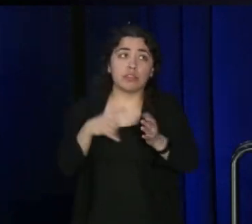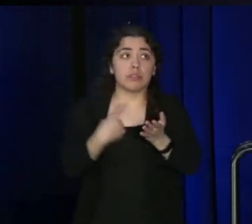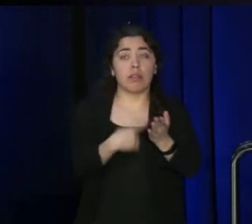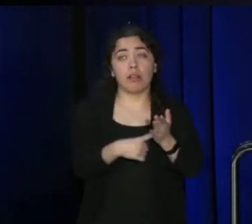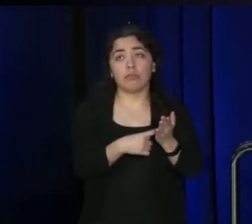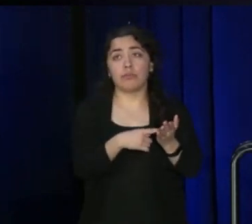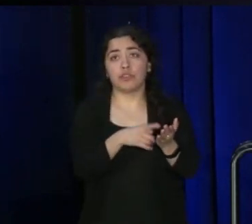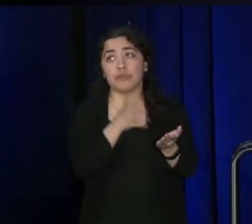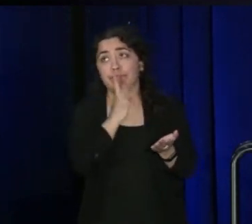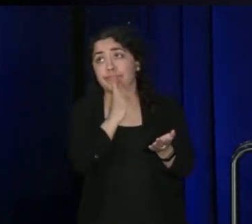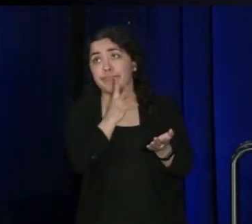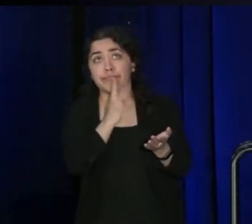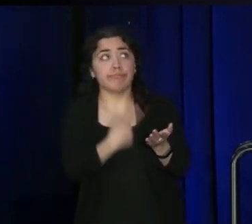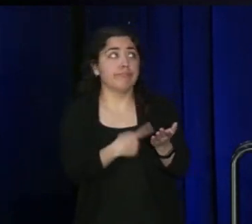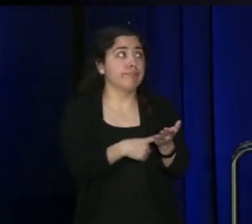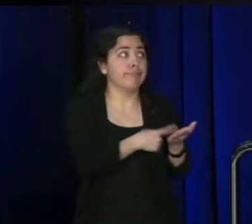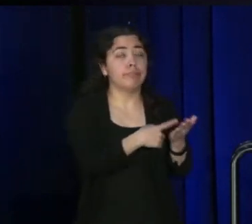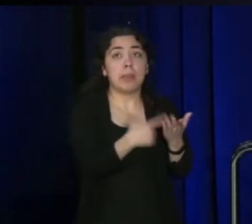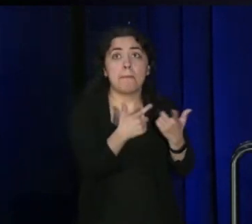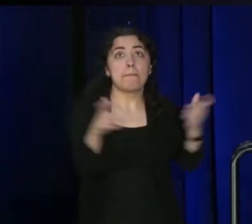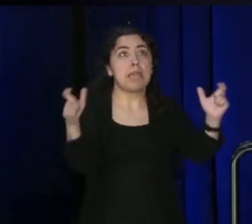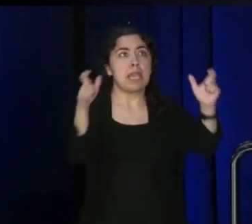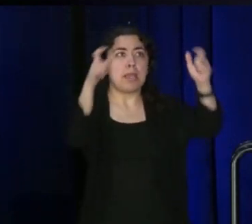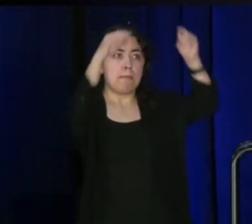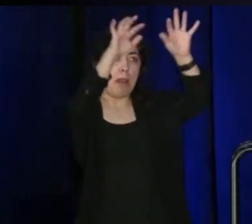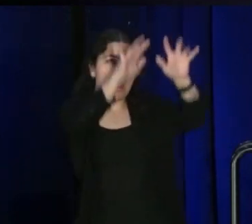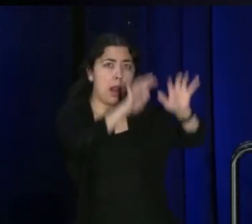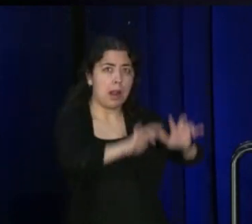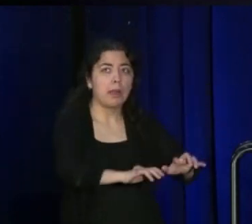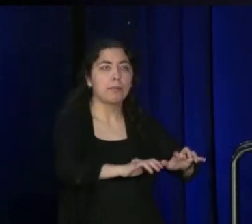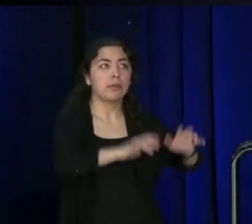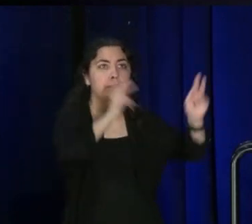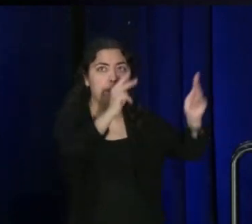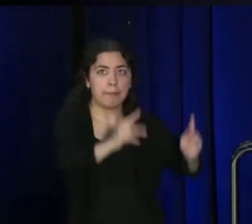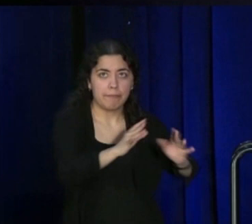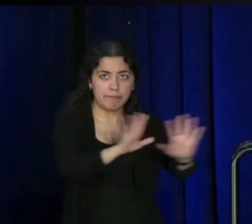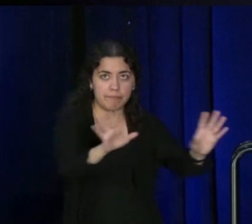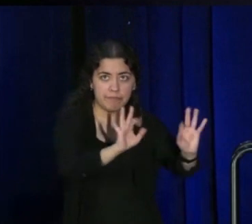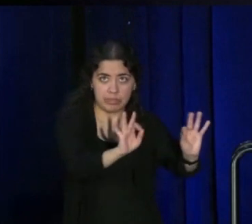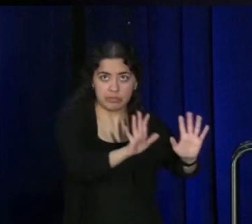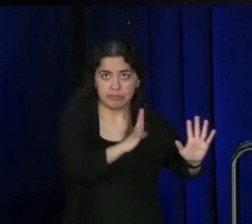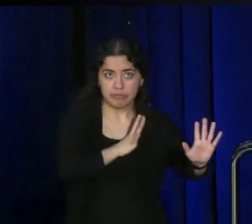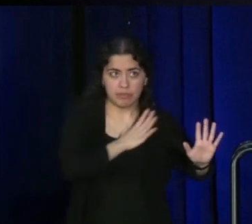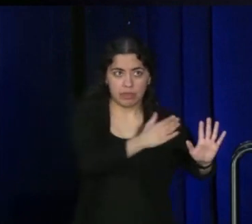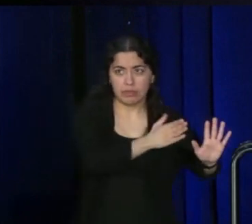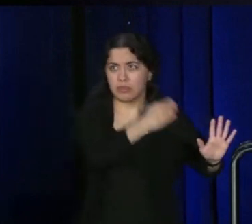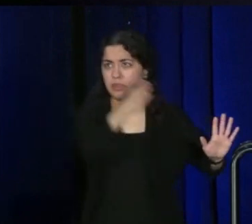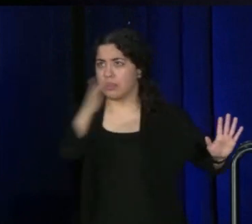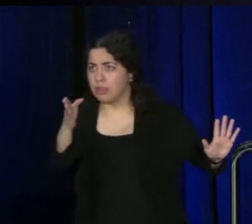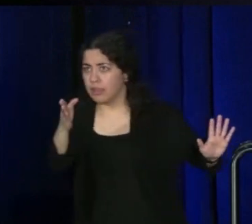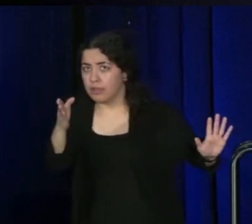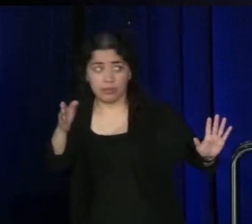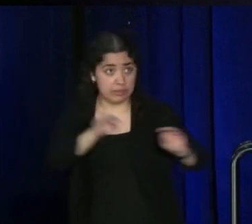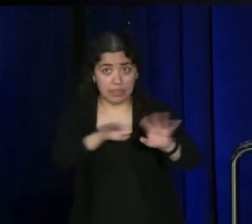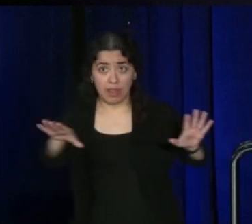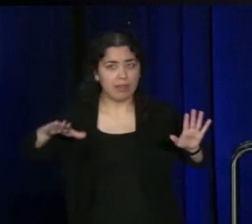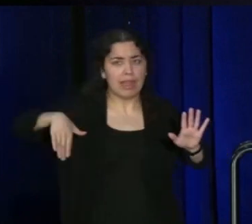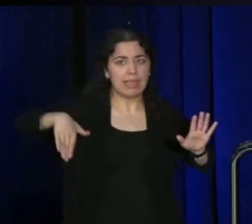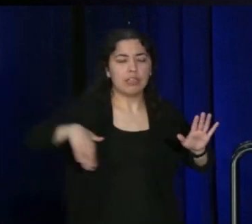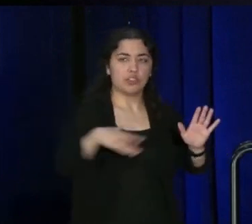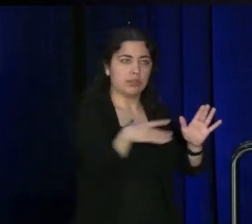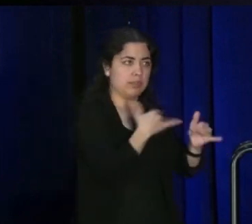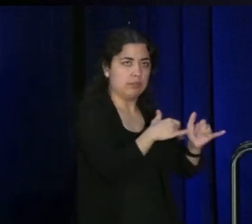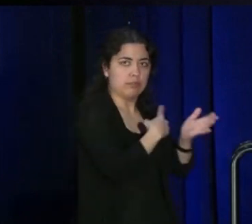big microarchitecture and never actually leads anything, you could end up in a bad spot. I have an example from my own history here where we